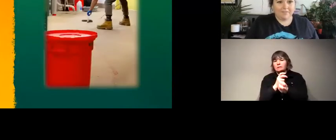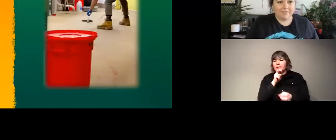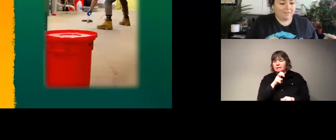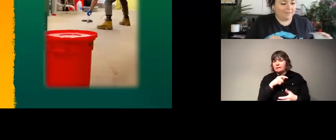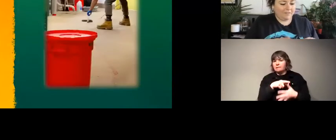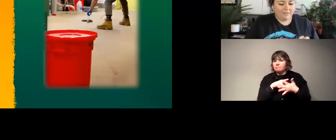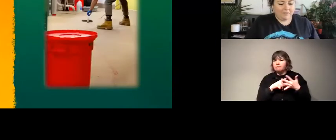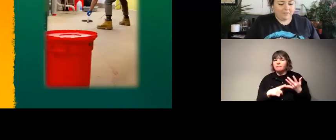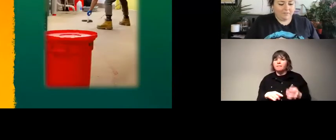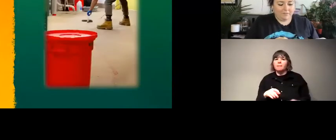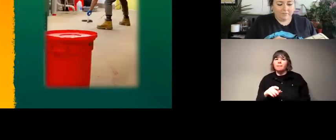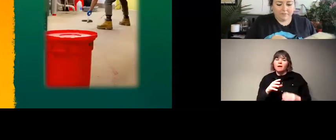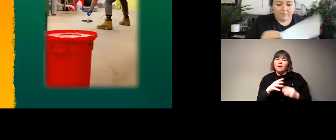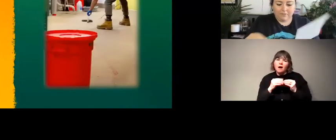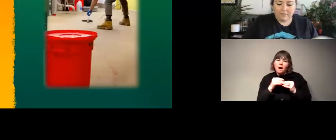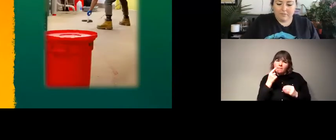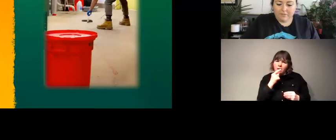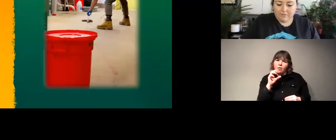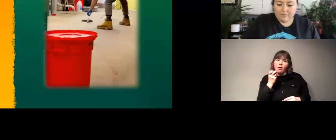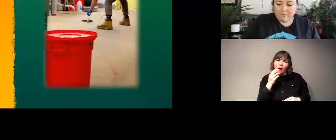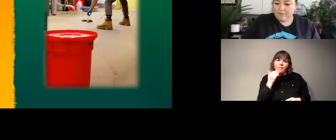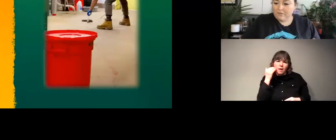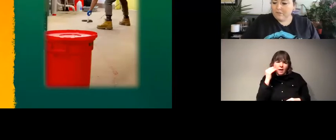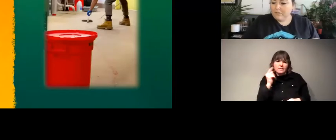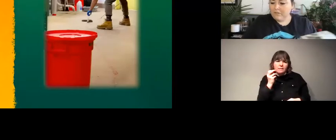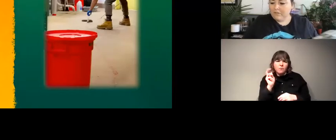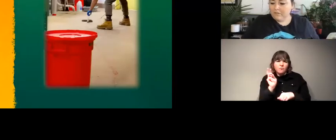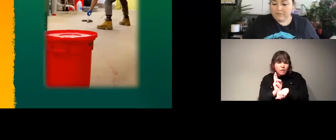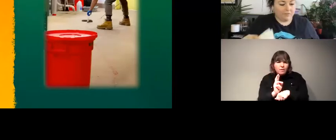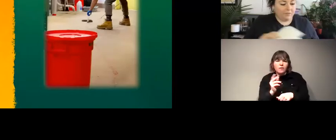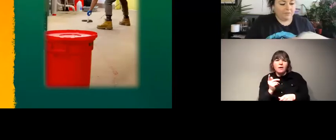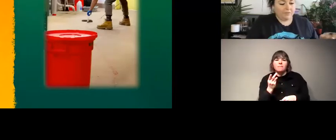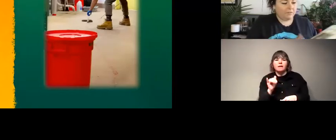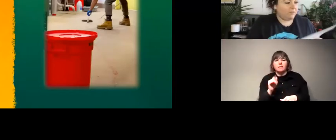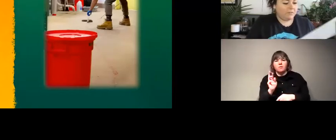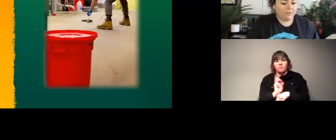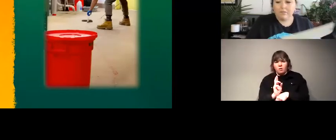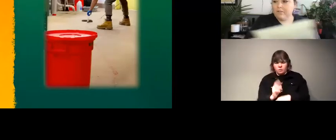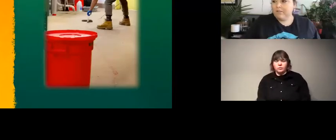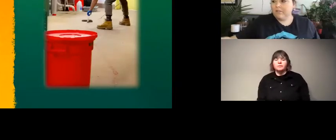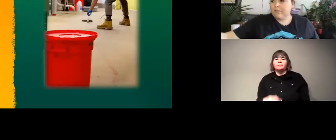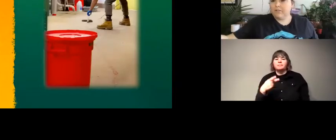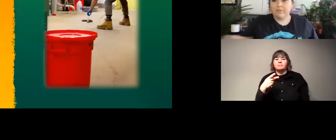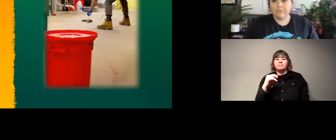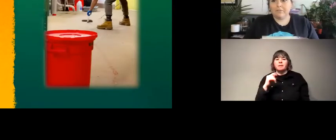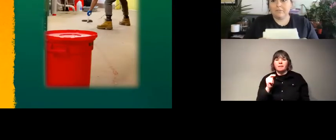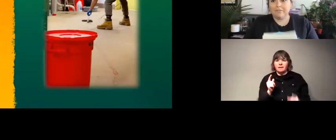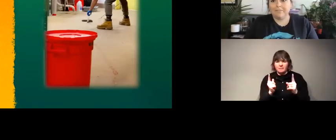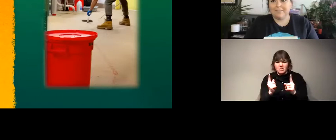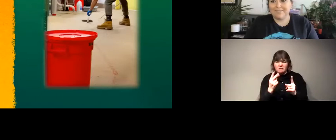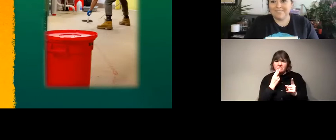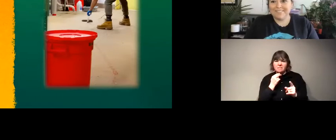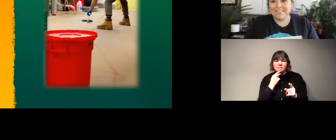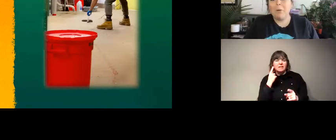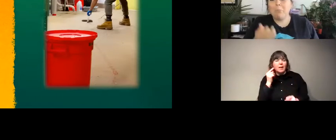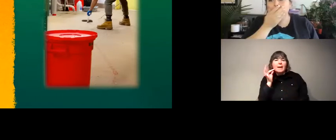So cottonmouths, timber rattlers, and pygmy rattlers. Pygmy rattlers are only about that big. They sound like a